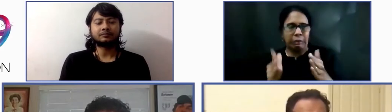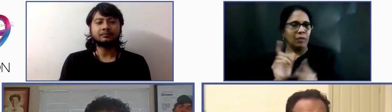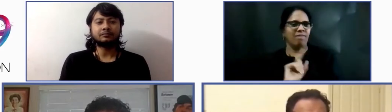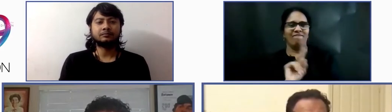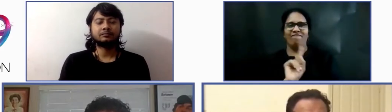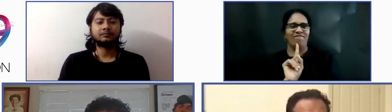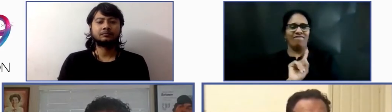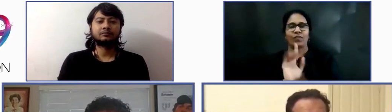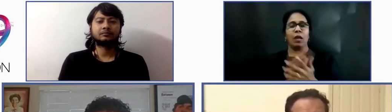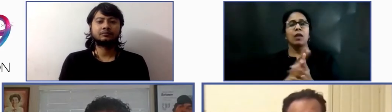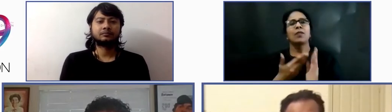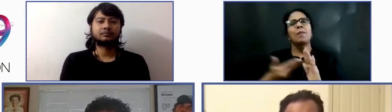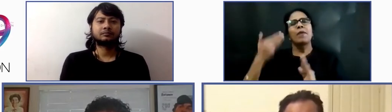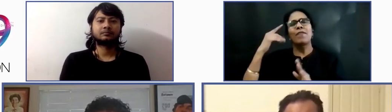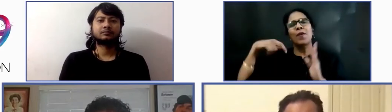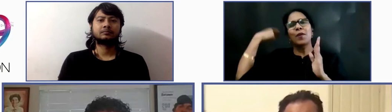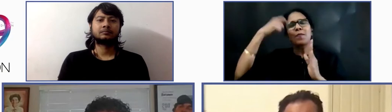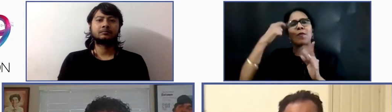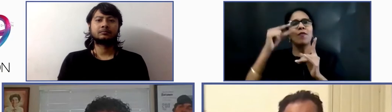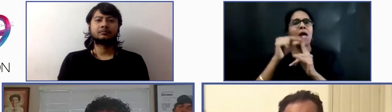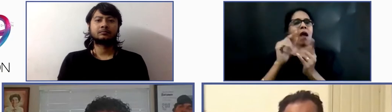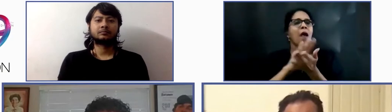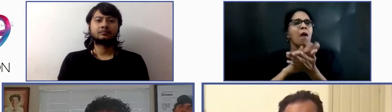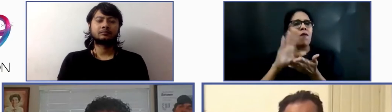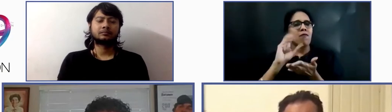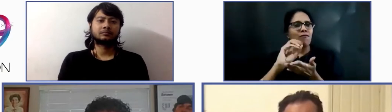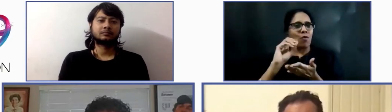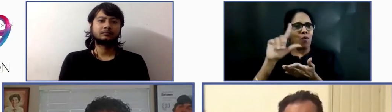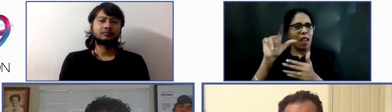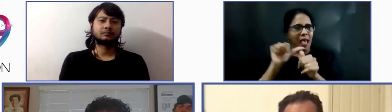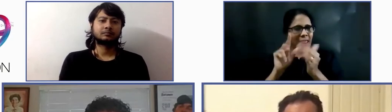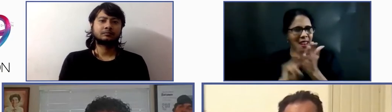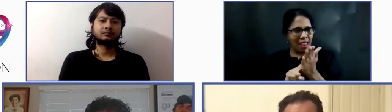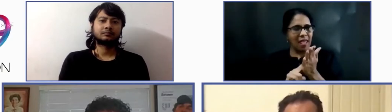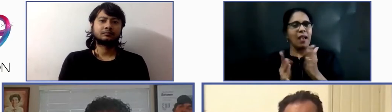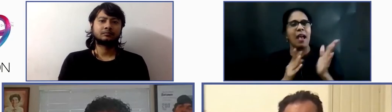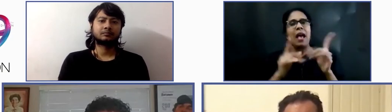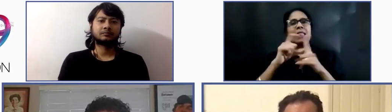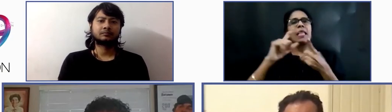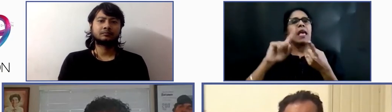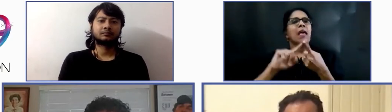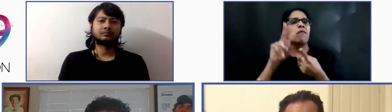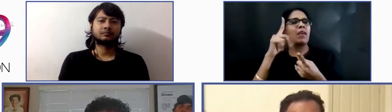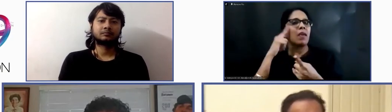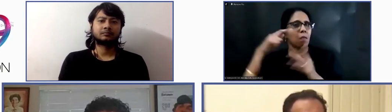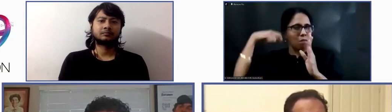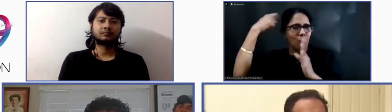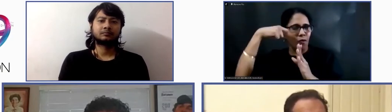I did Bandit Queen, Pool and Devi actually got into the parliament. You know,